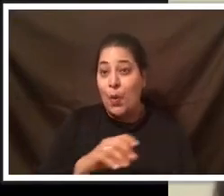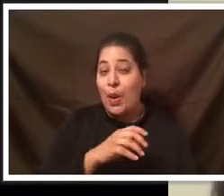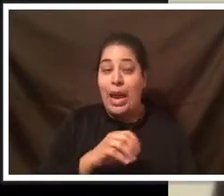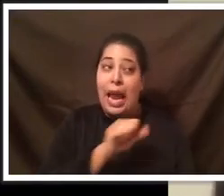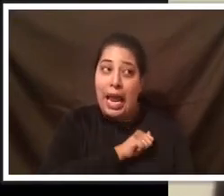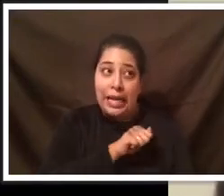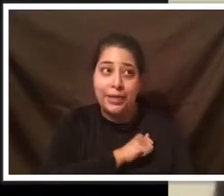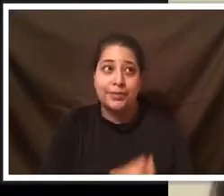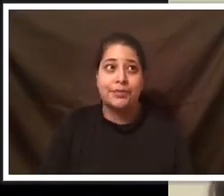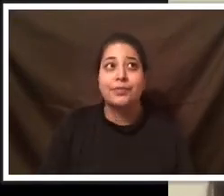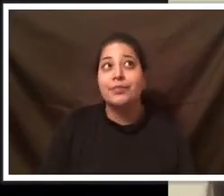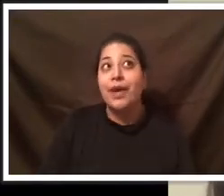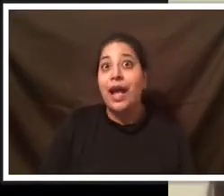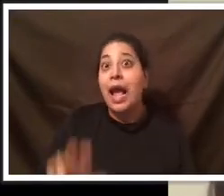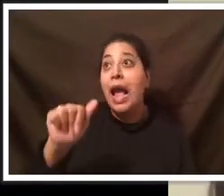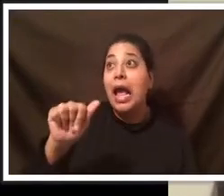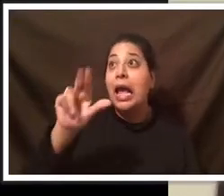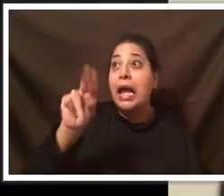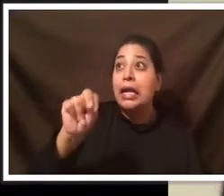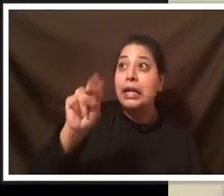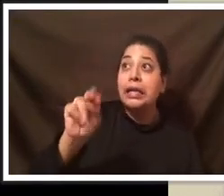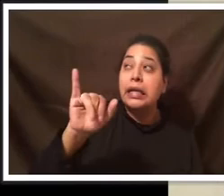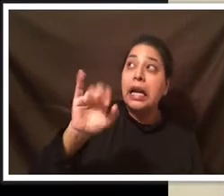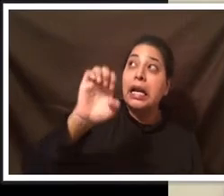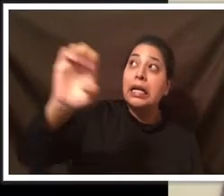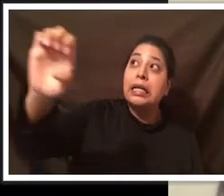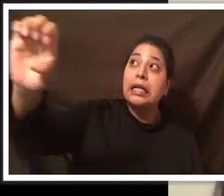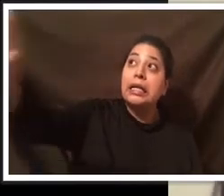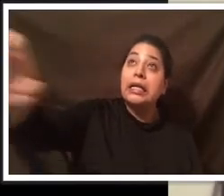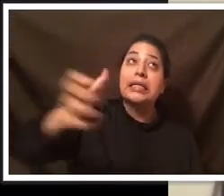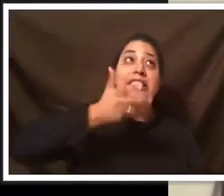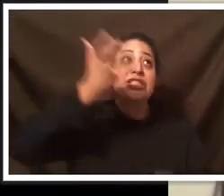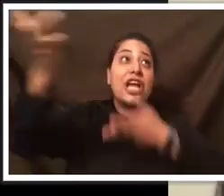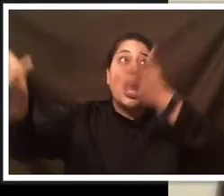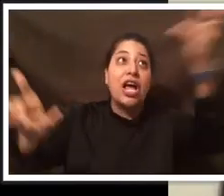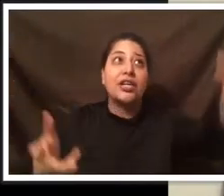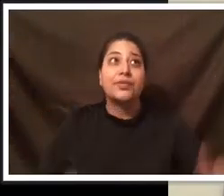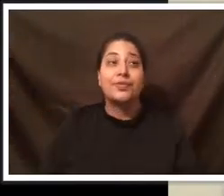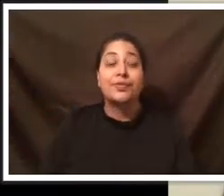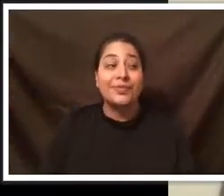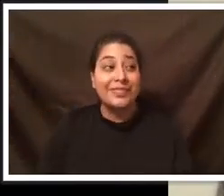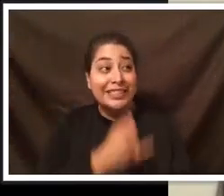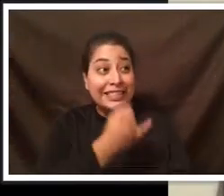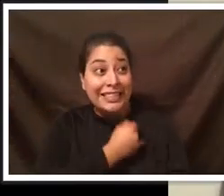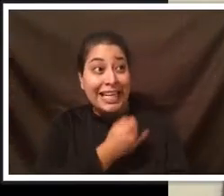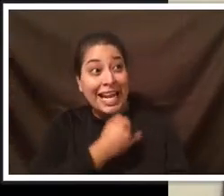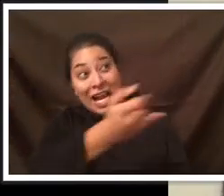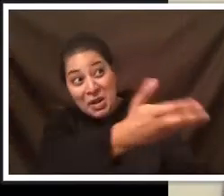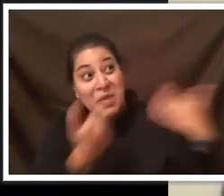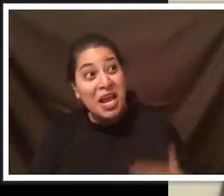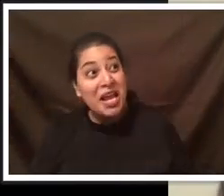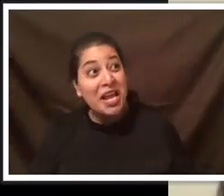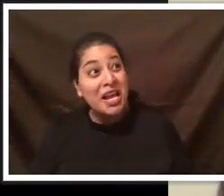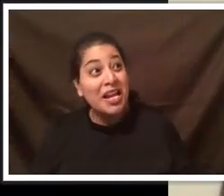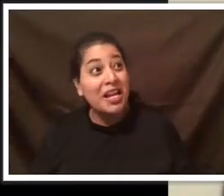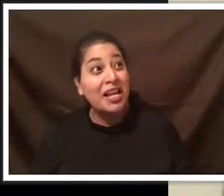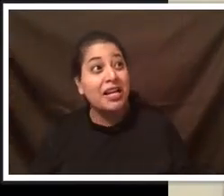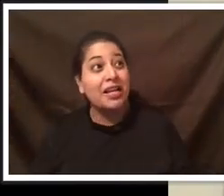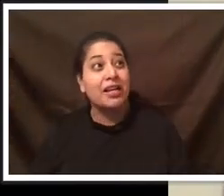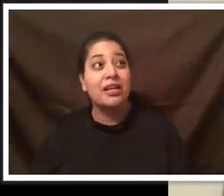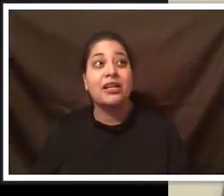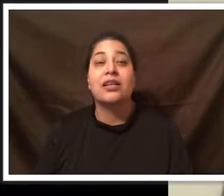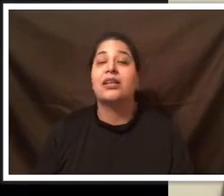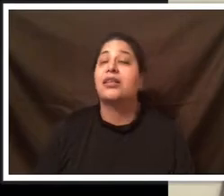Annie! He shouted again. Jack, come here! Jack groaned. Ugh,